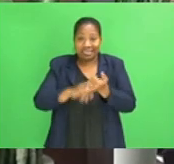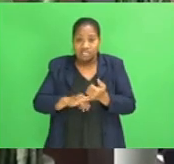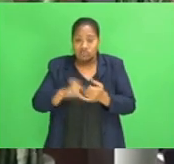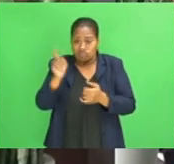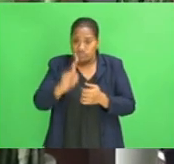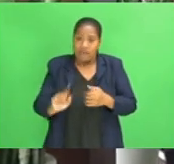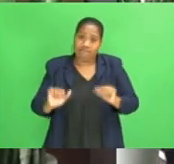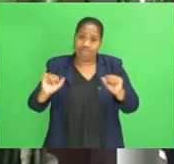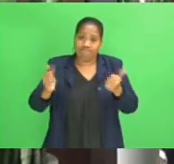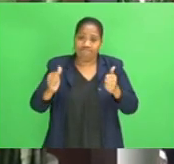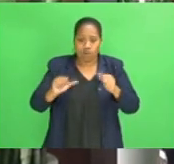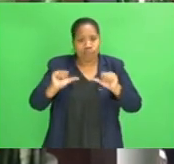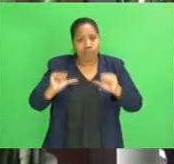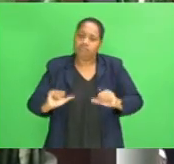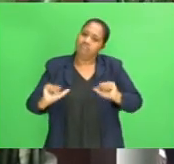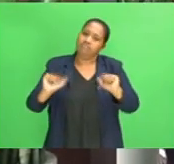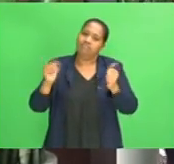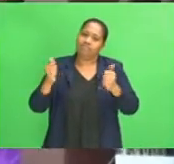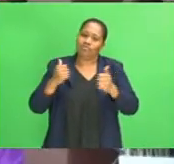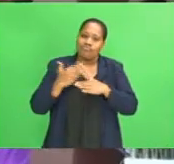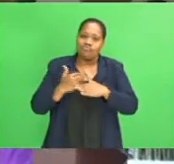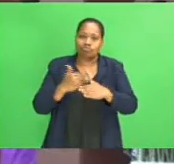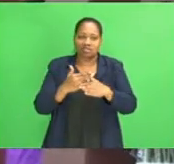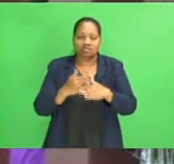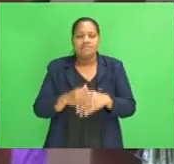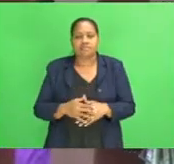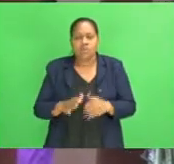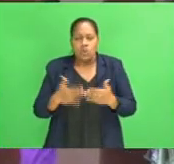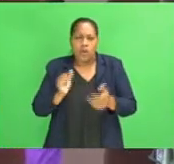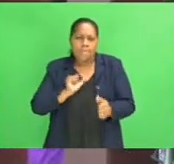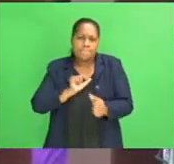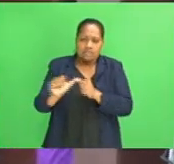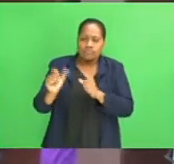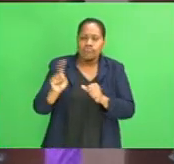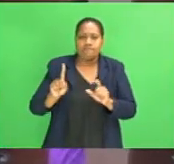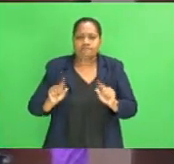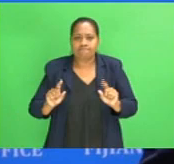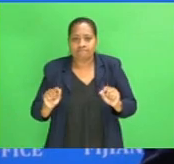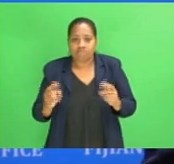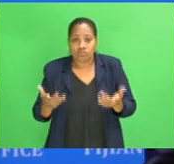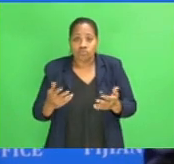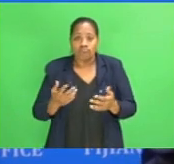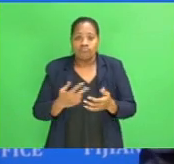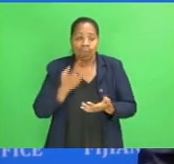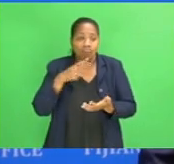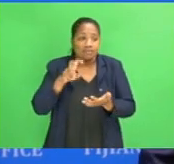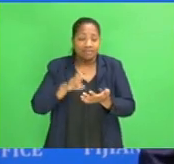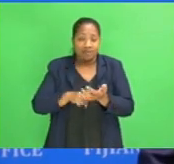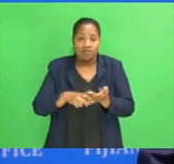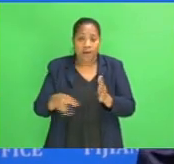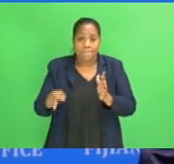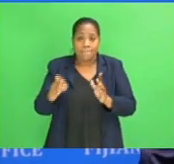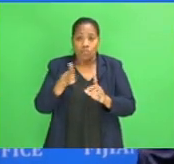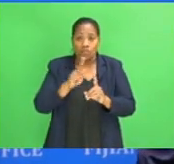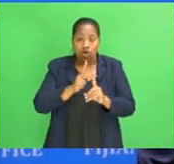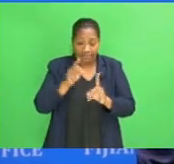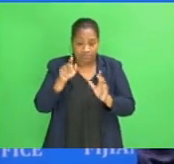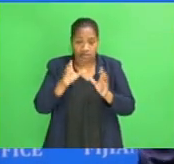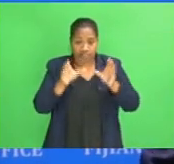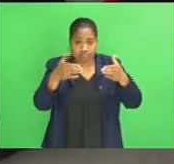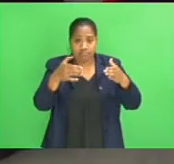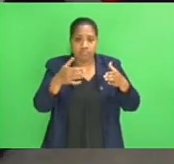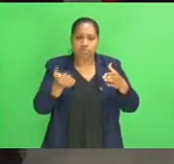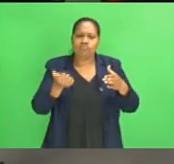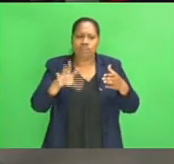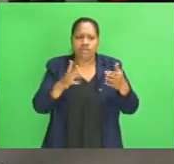party officials are in discussions about the best course of action. Registrar of Political Parties Mohammed Saneem has recommended that the